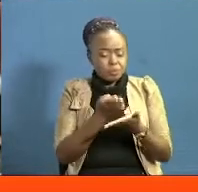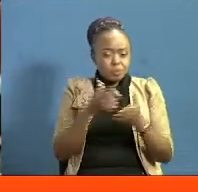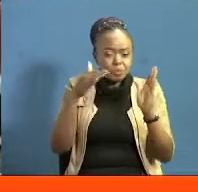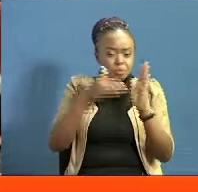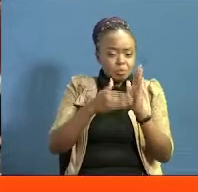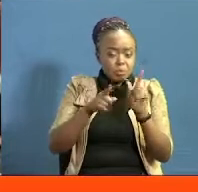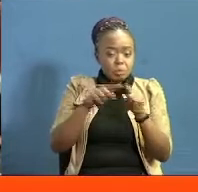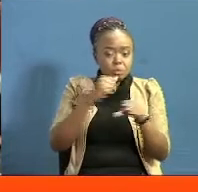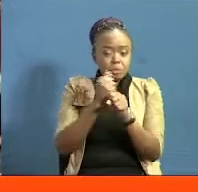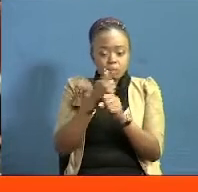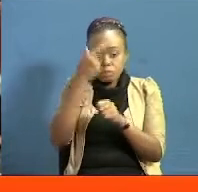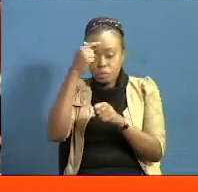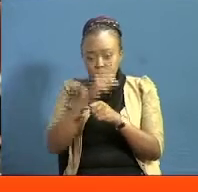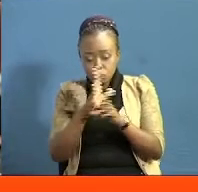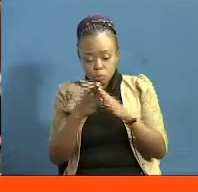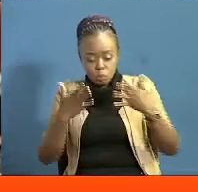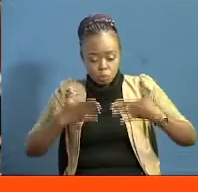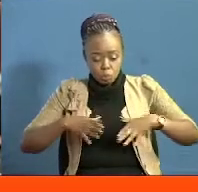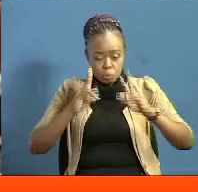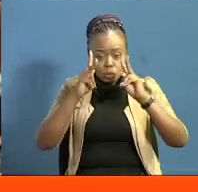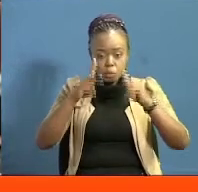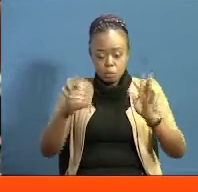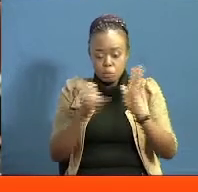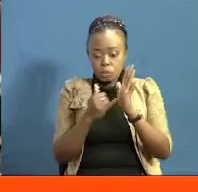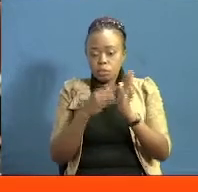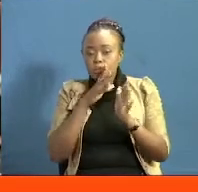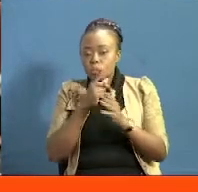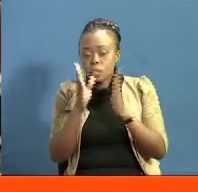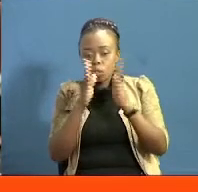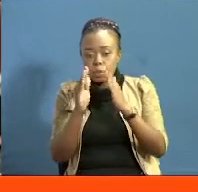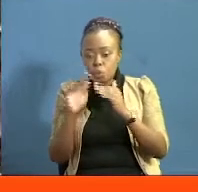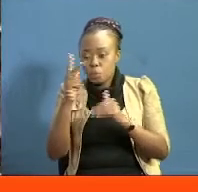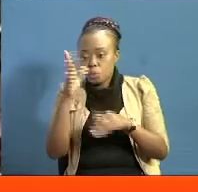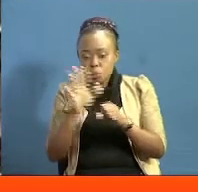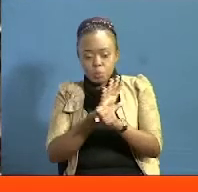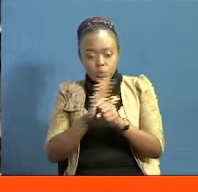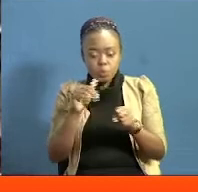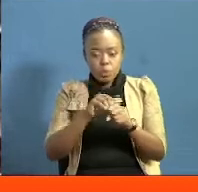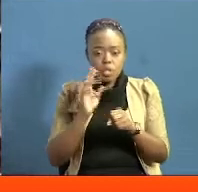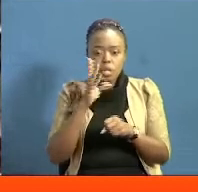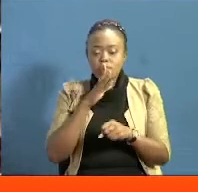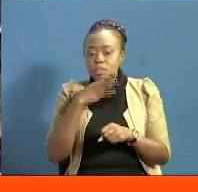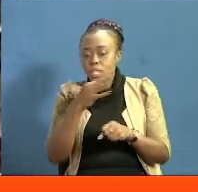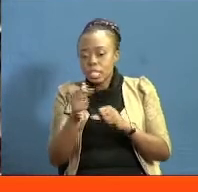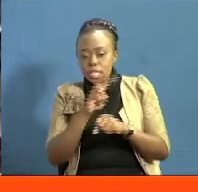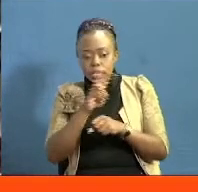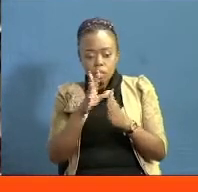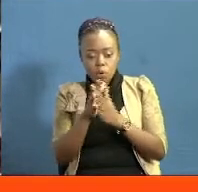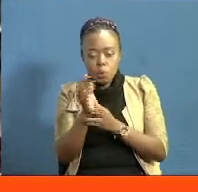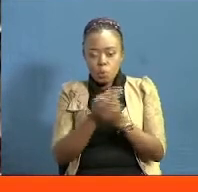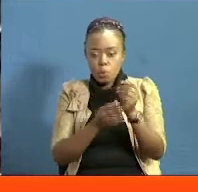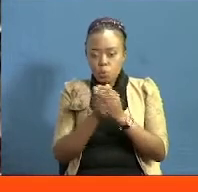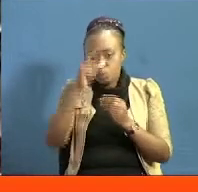and employment for young people are among the issues raised by the Mount Kenya youthful that they would like to see resolved by the